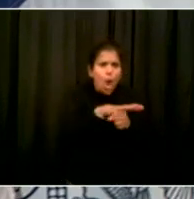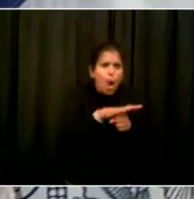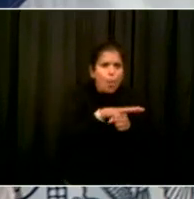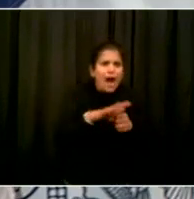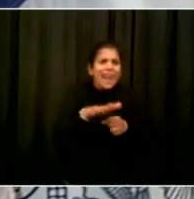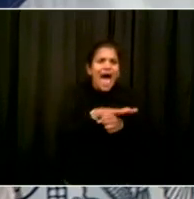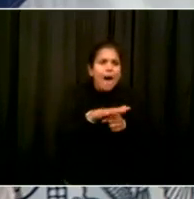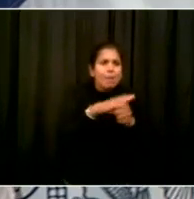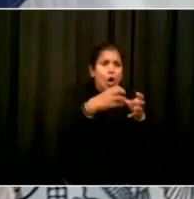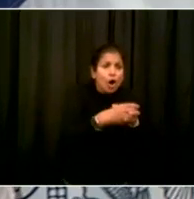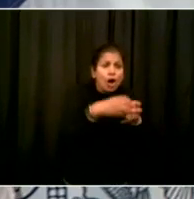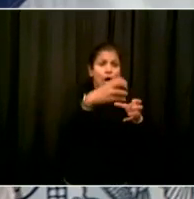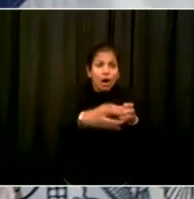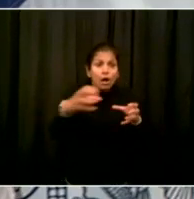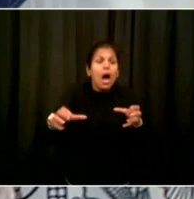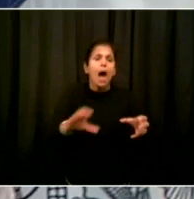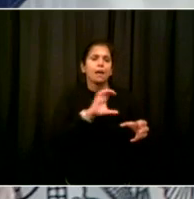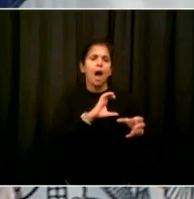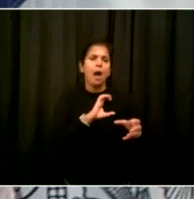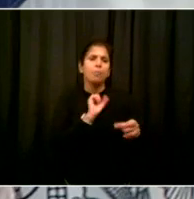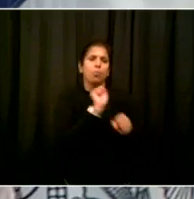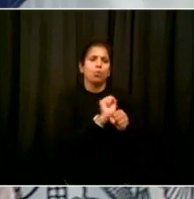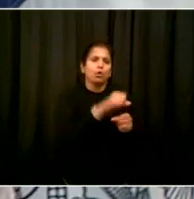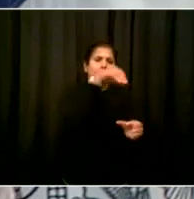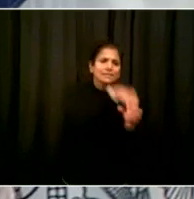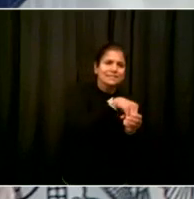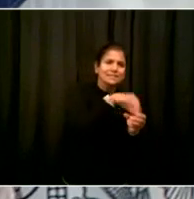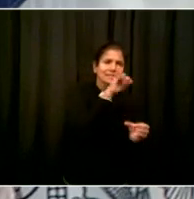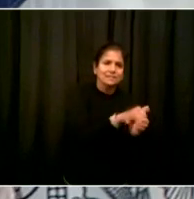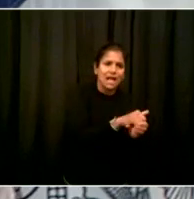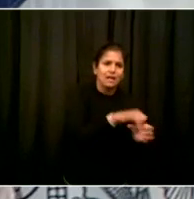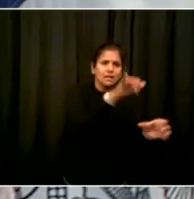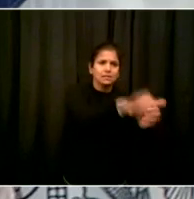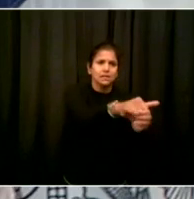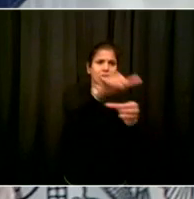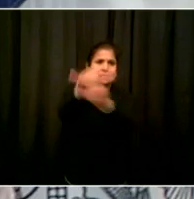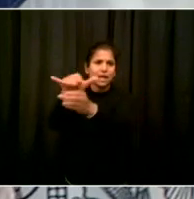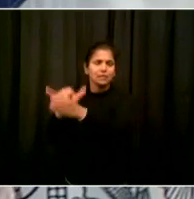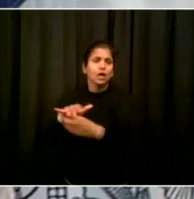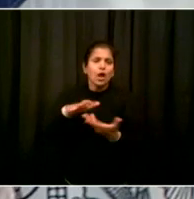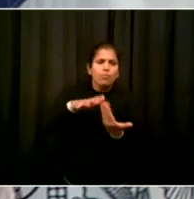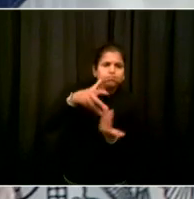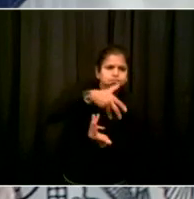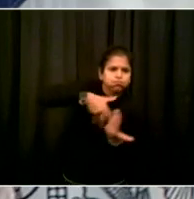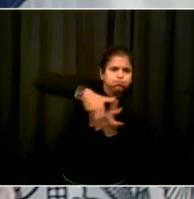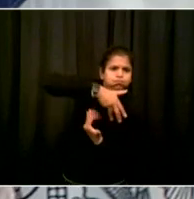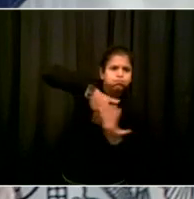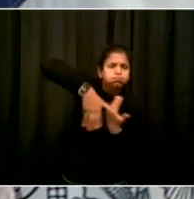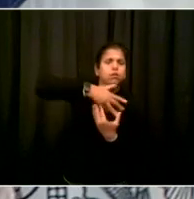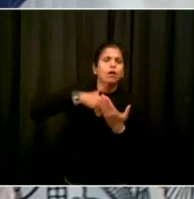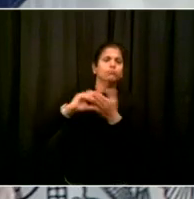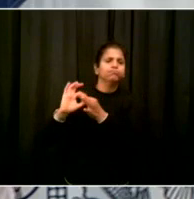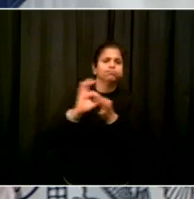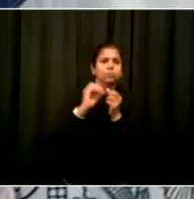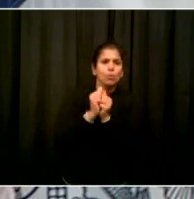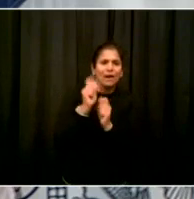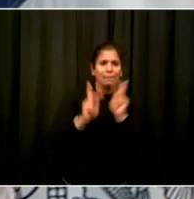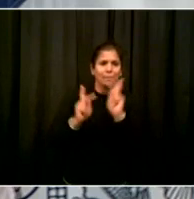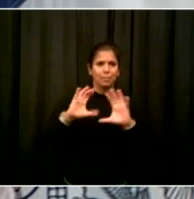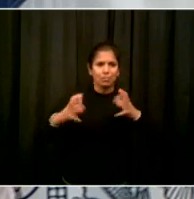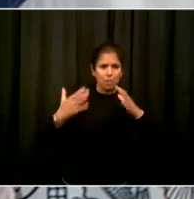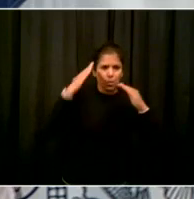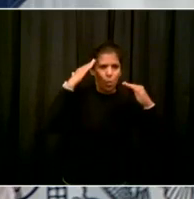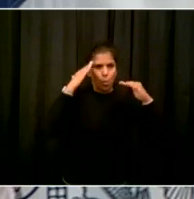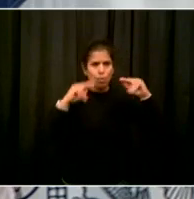to act on it. And today, a new generation of leaders is being announced, a new generation of leaders in the